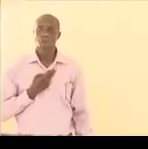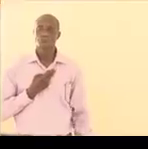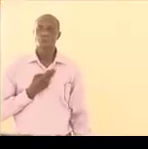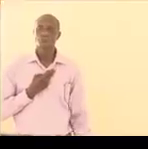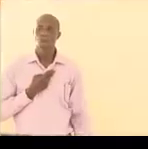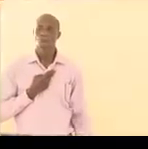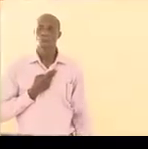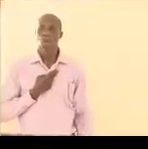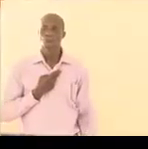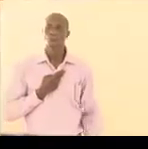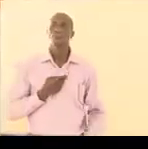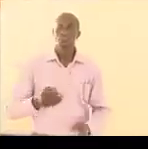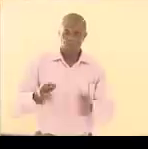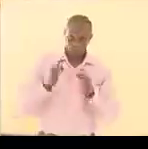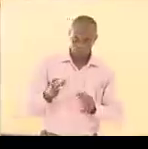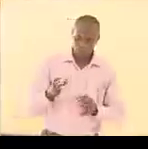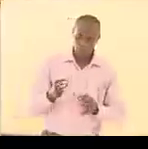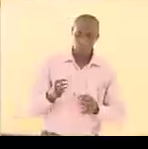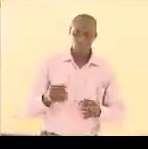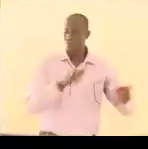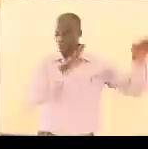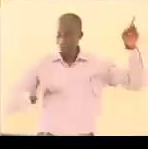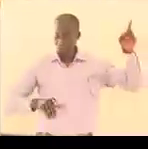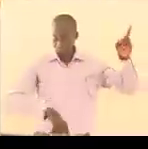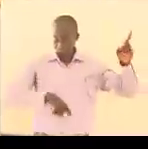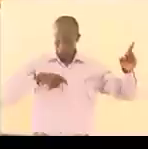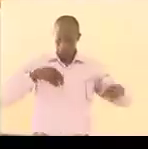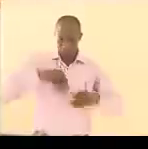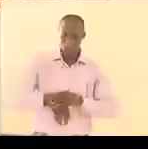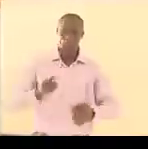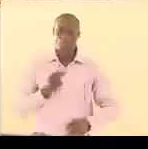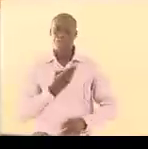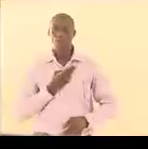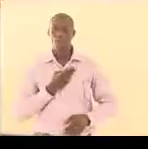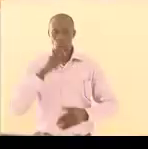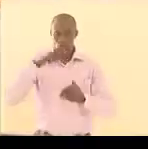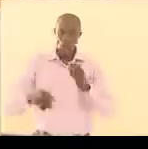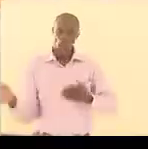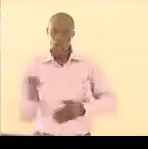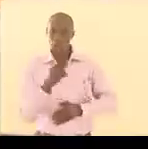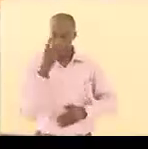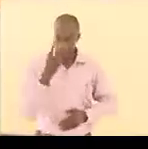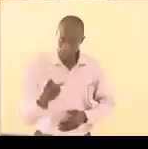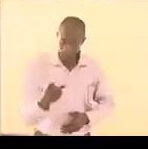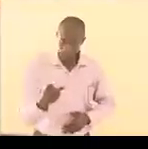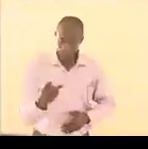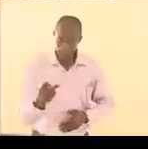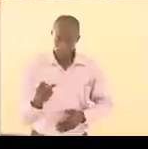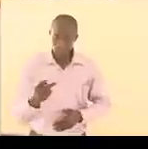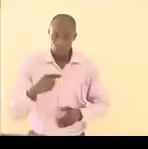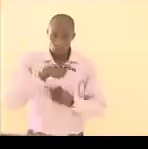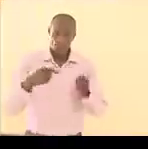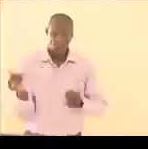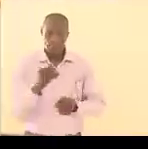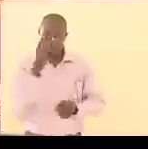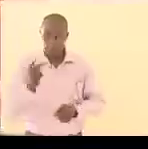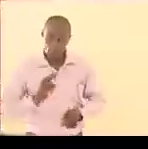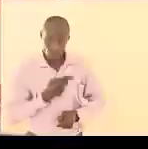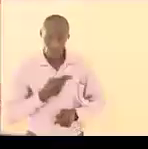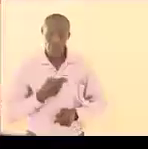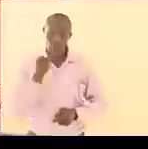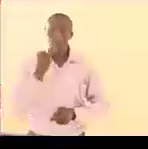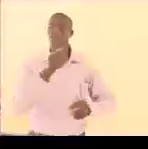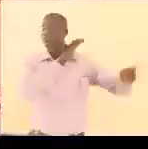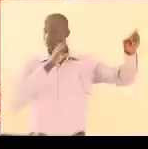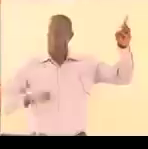me and Ekene answered. If Christ lives in us, so what they see when they see us is who?